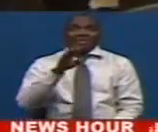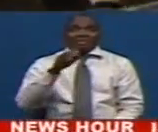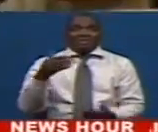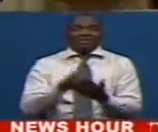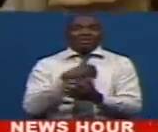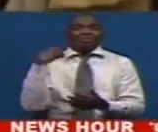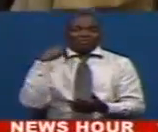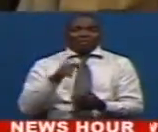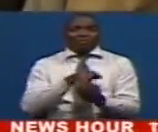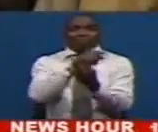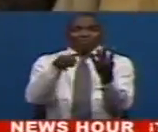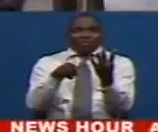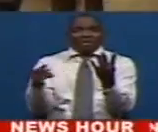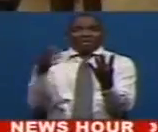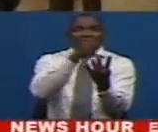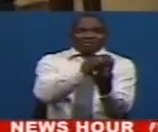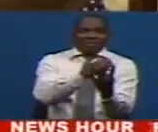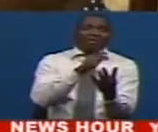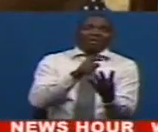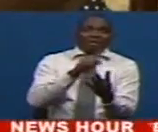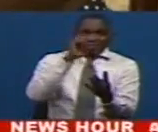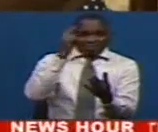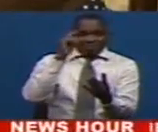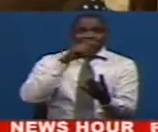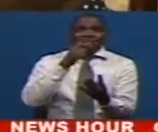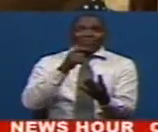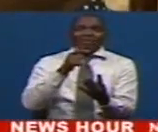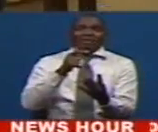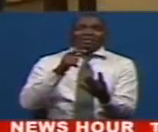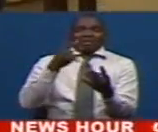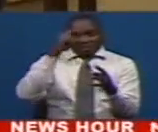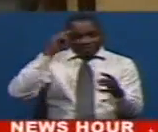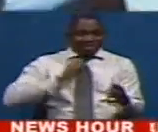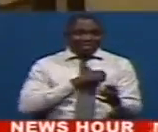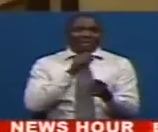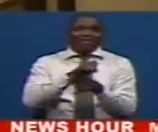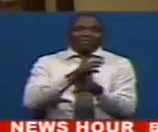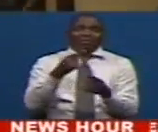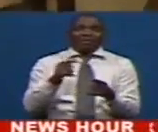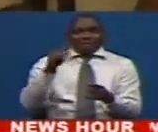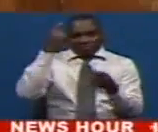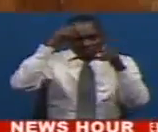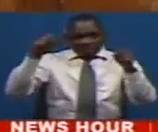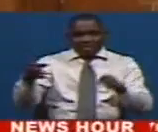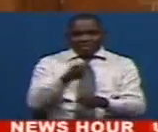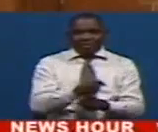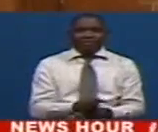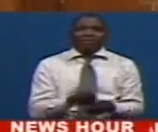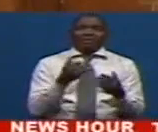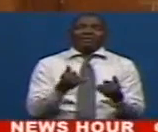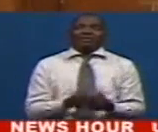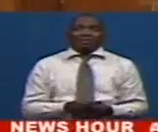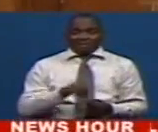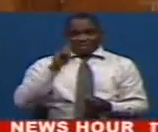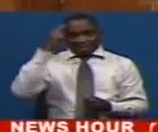The appointment of the four persons were upon the advice of the Council of State after their nomination by the President. The Council